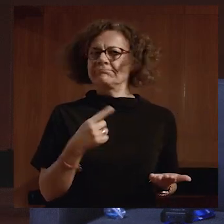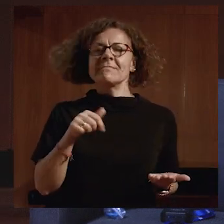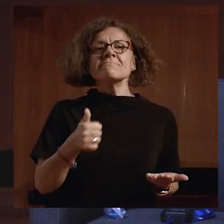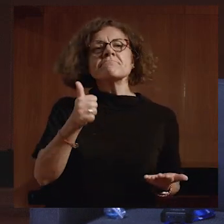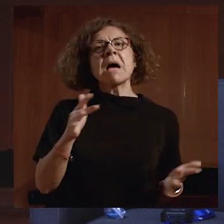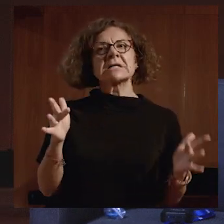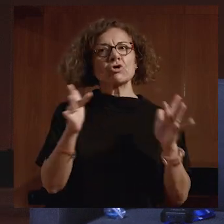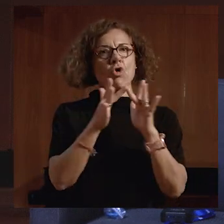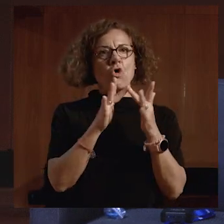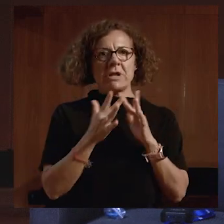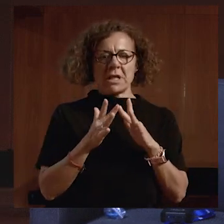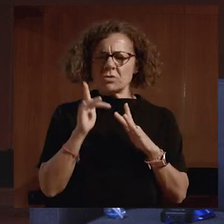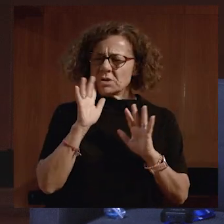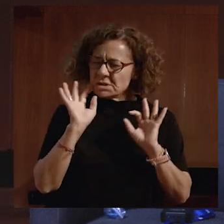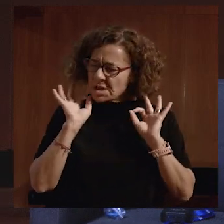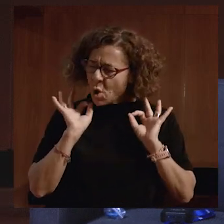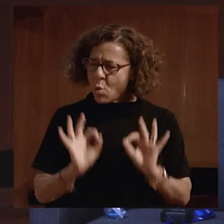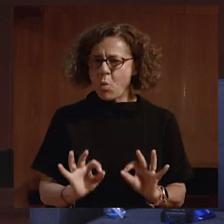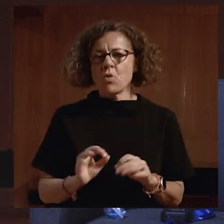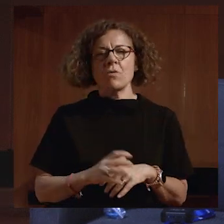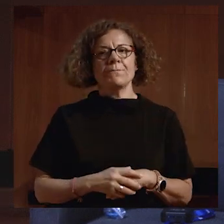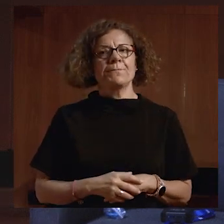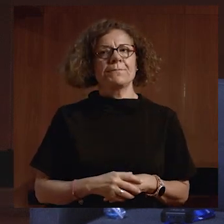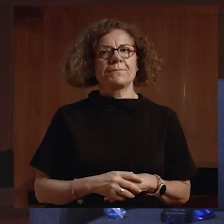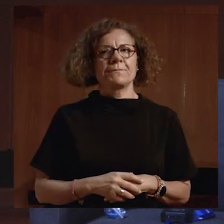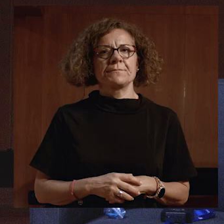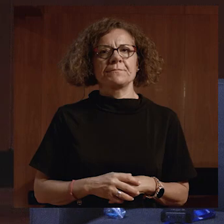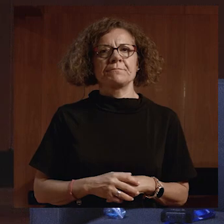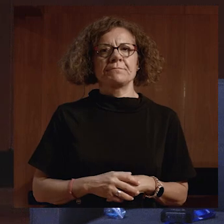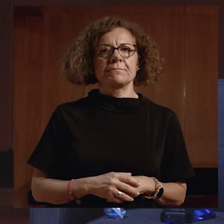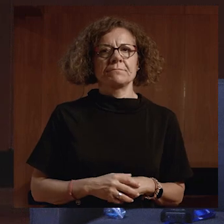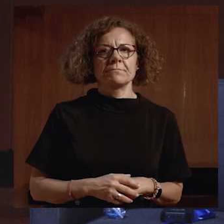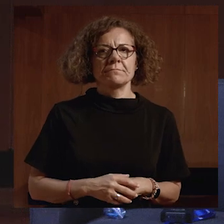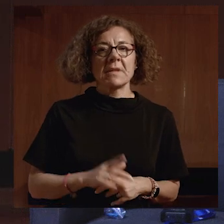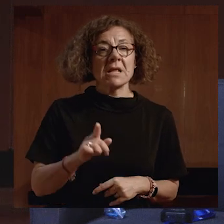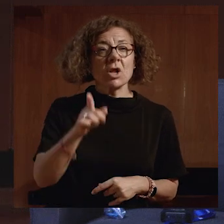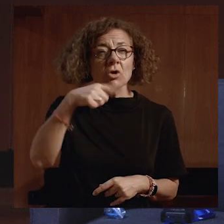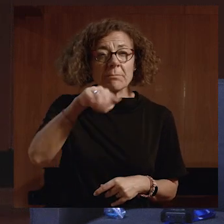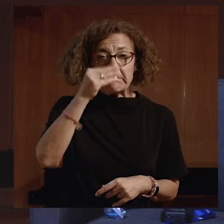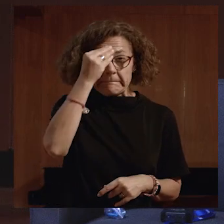convinced, than a lot of you may feel you are.